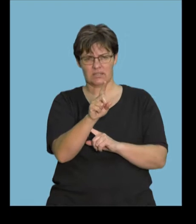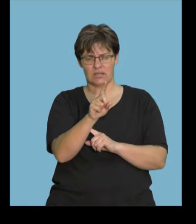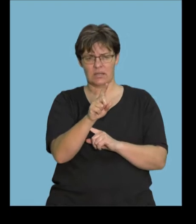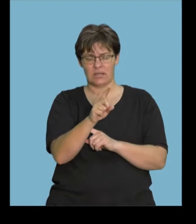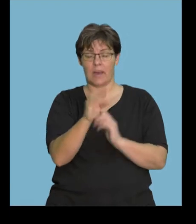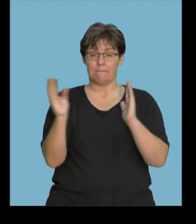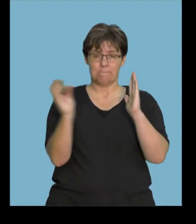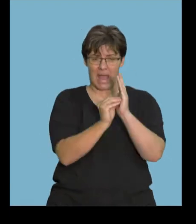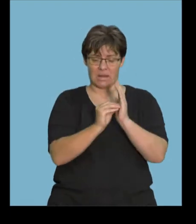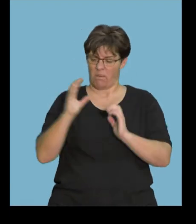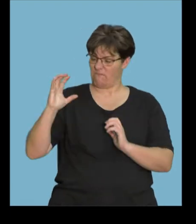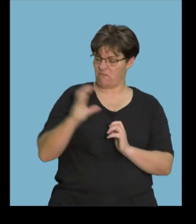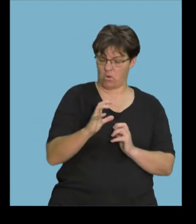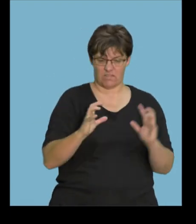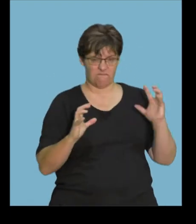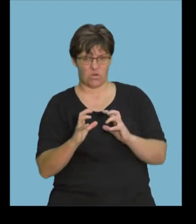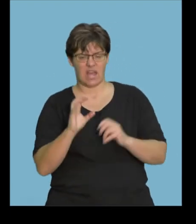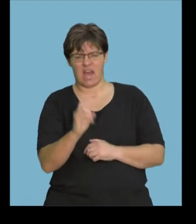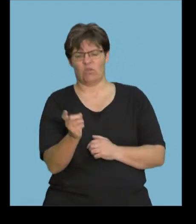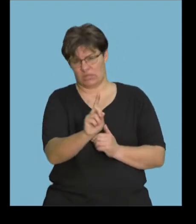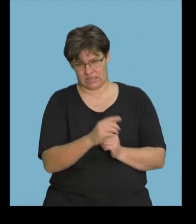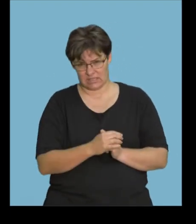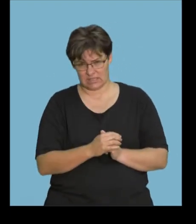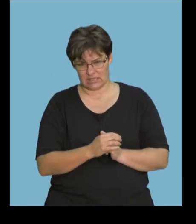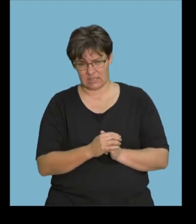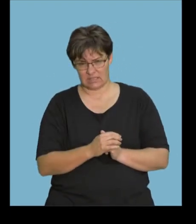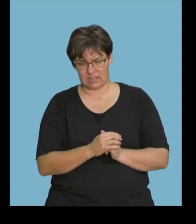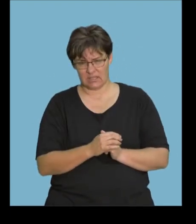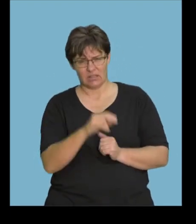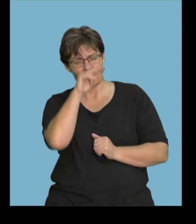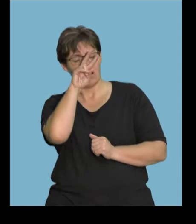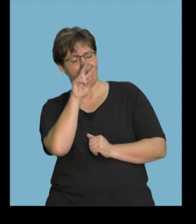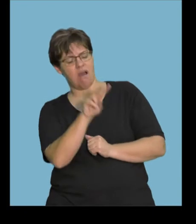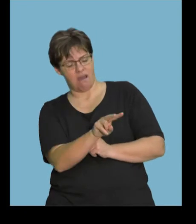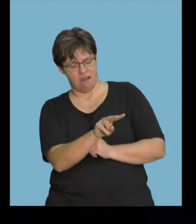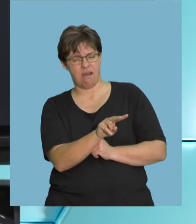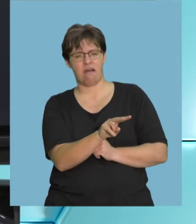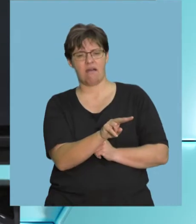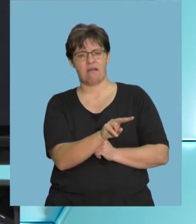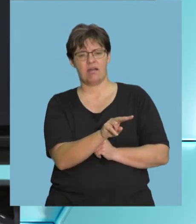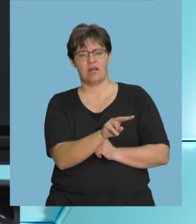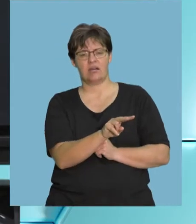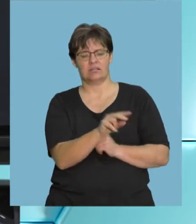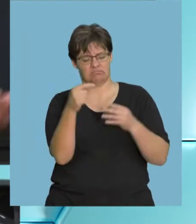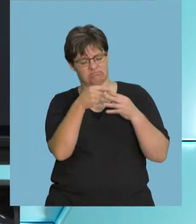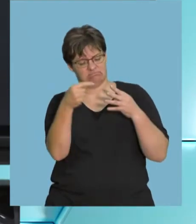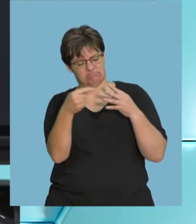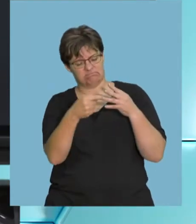around magnets. Okay. So when we look at observation entails, a